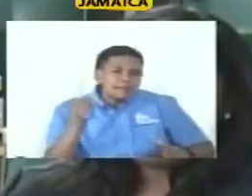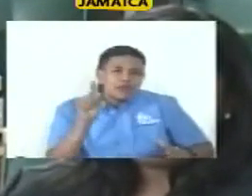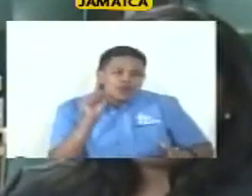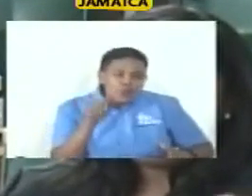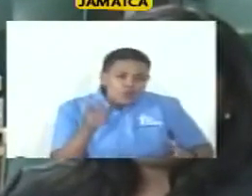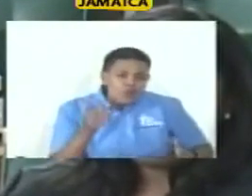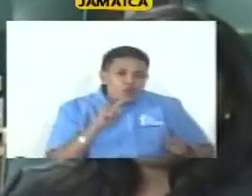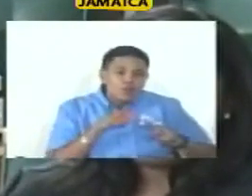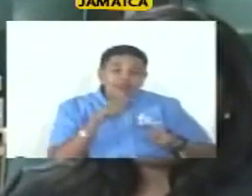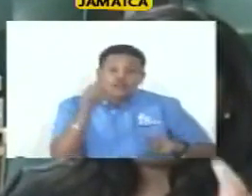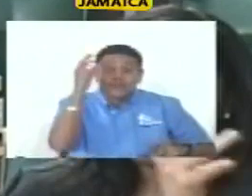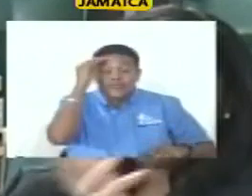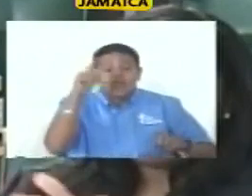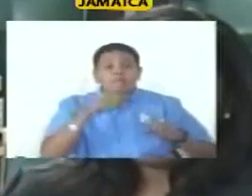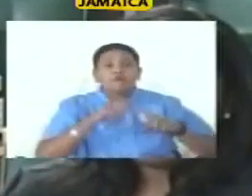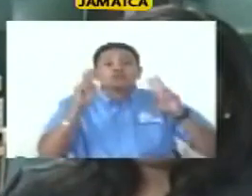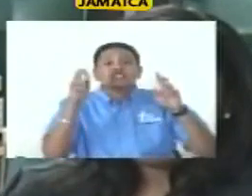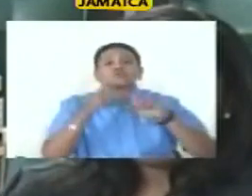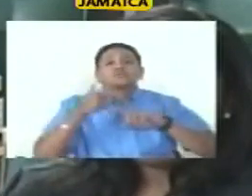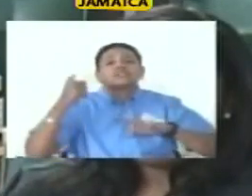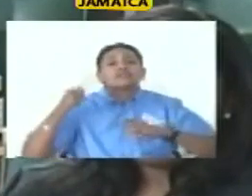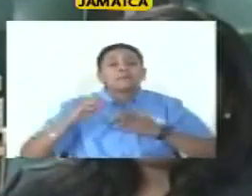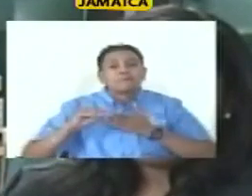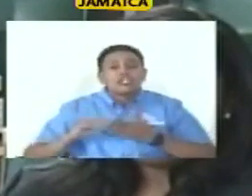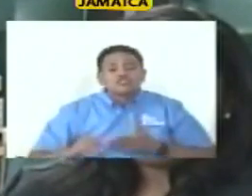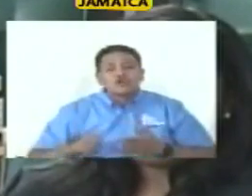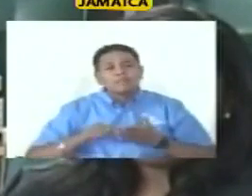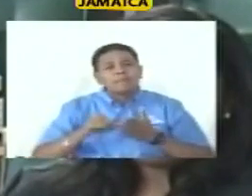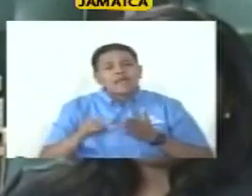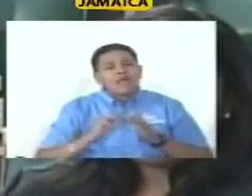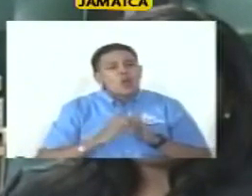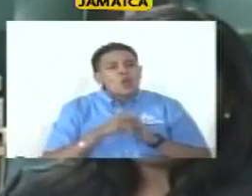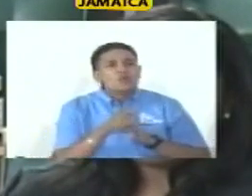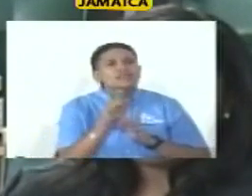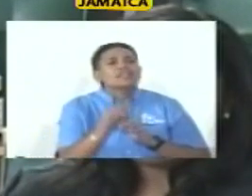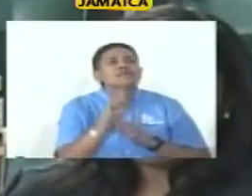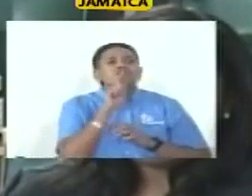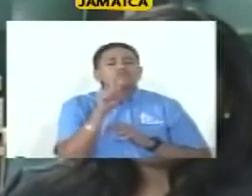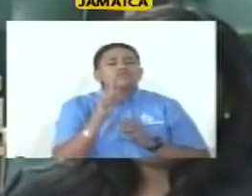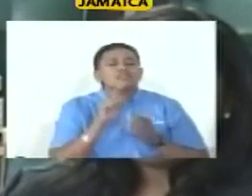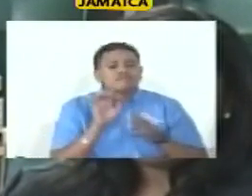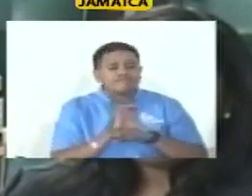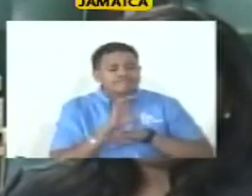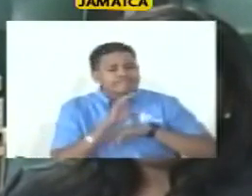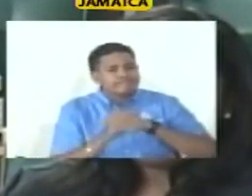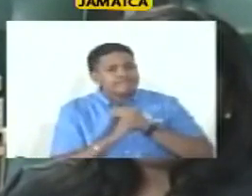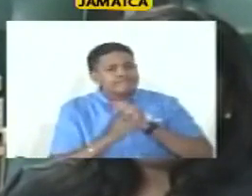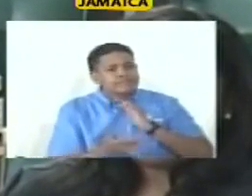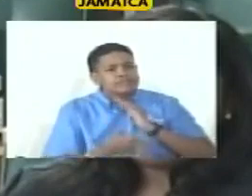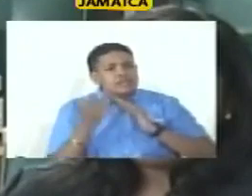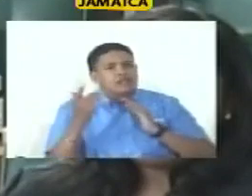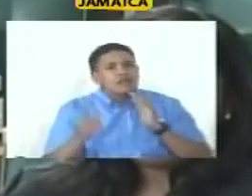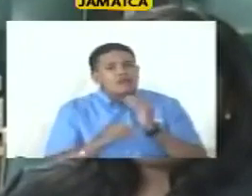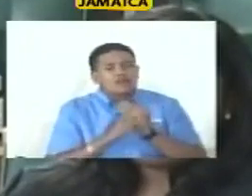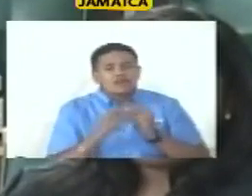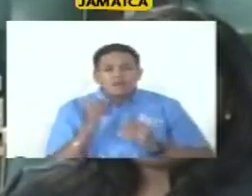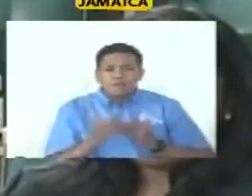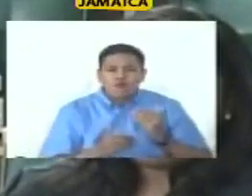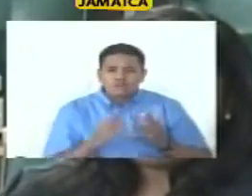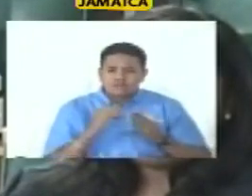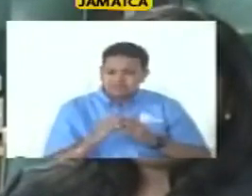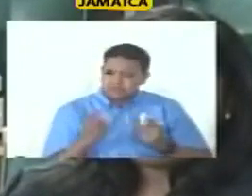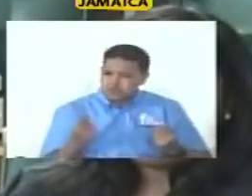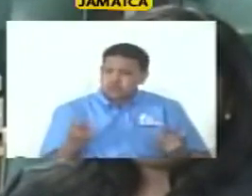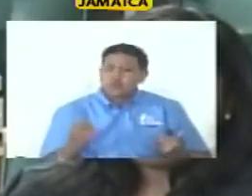When we think about the issues with pension payments and how that needs to be digitized, that process being underway, these are things